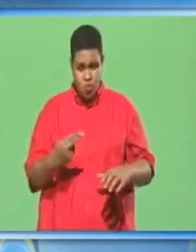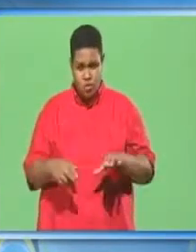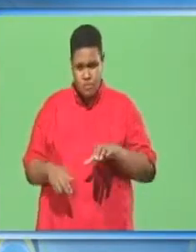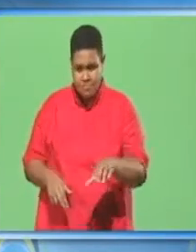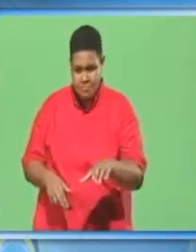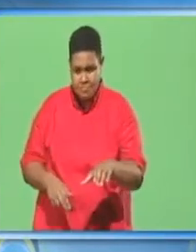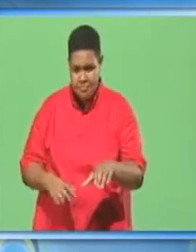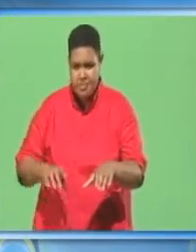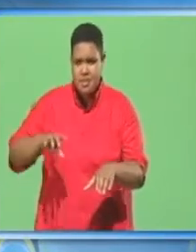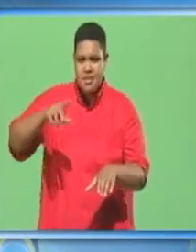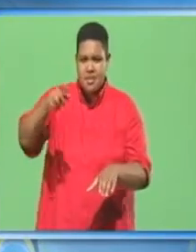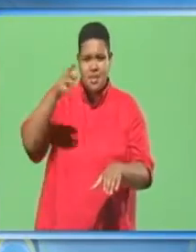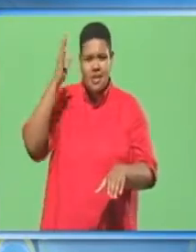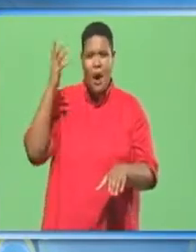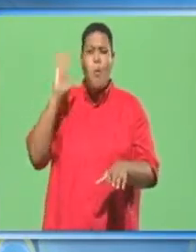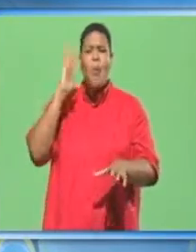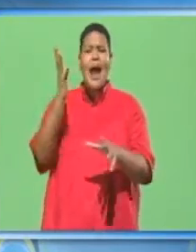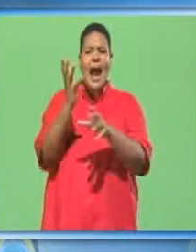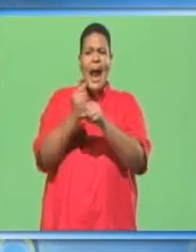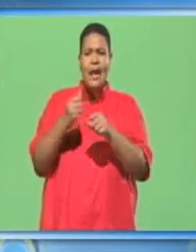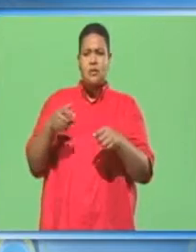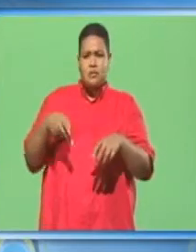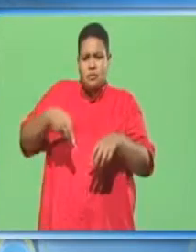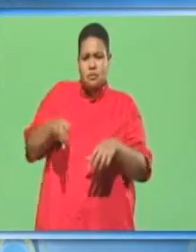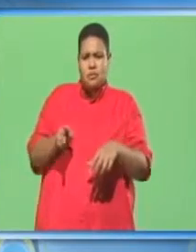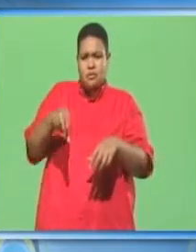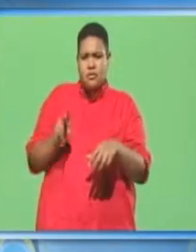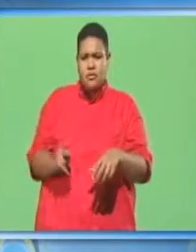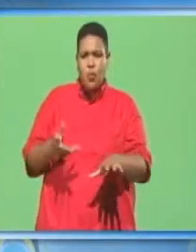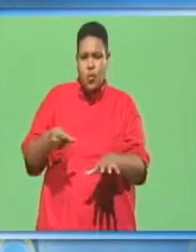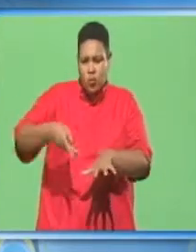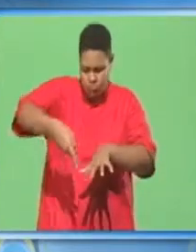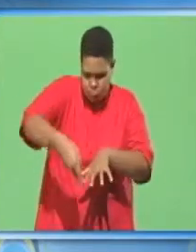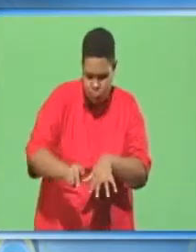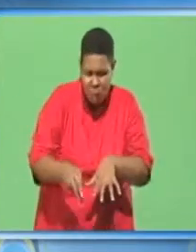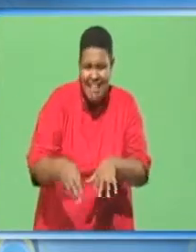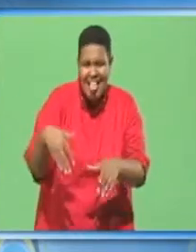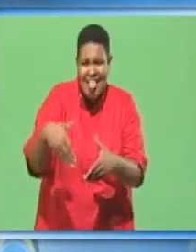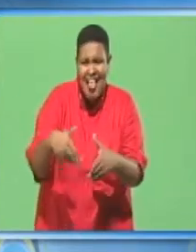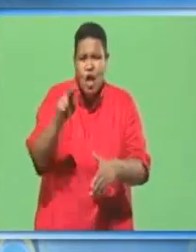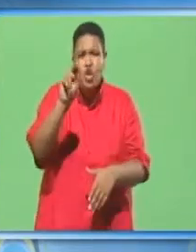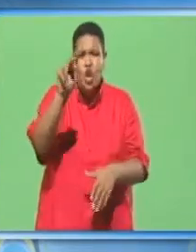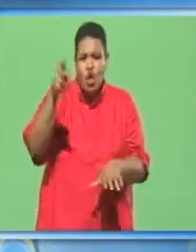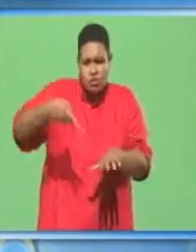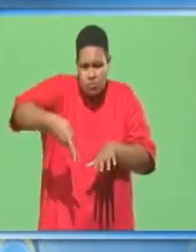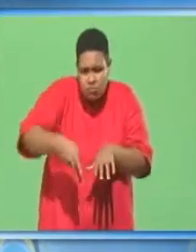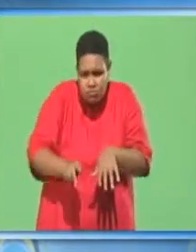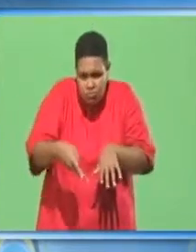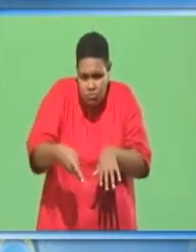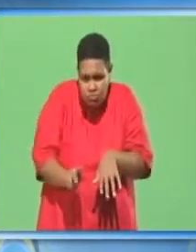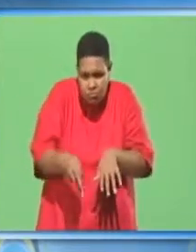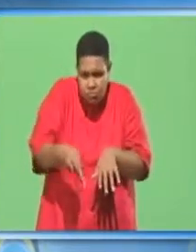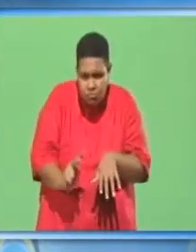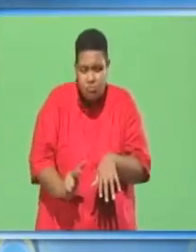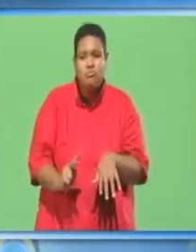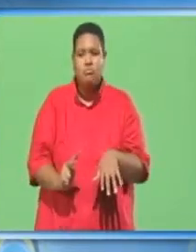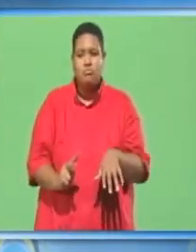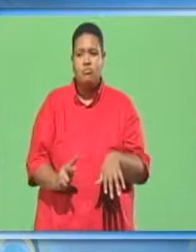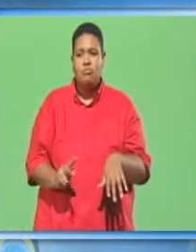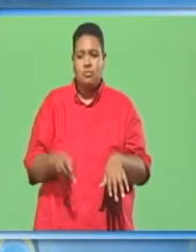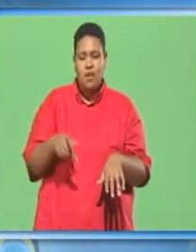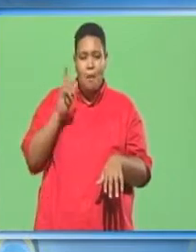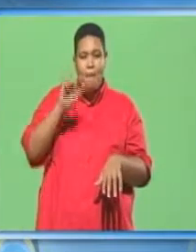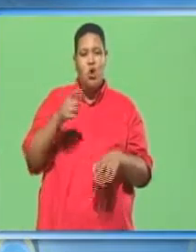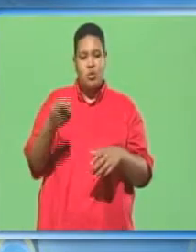supplied with the saw blade to loosen the arbor nut. The nut usually loosens in the direction of the blade teeth,